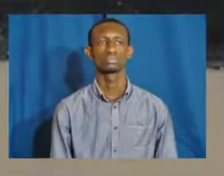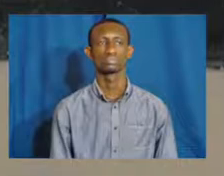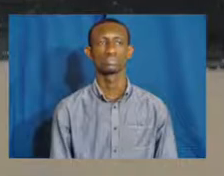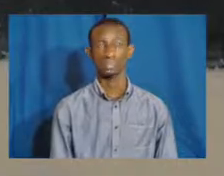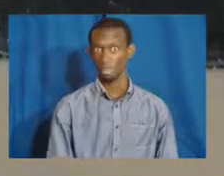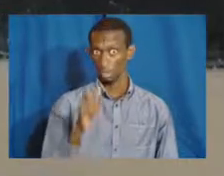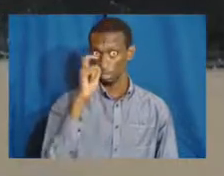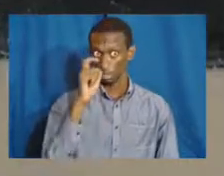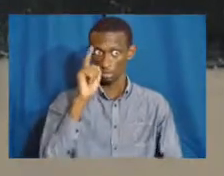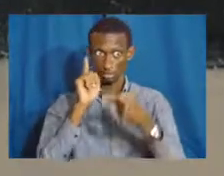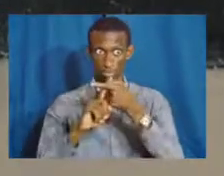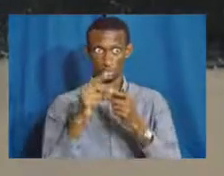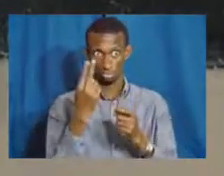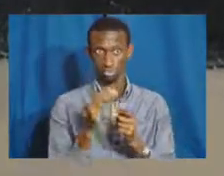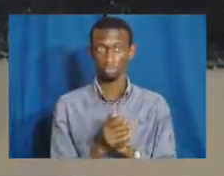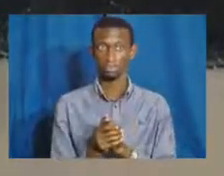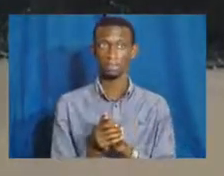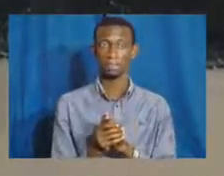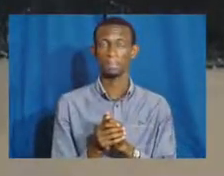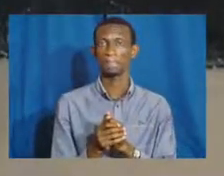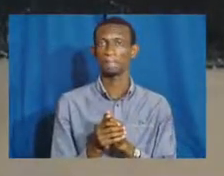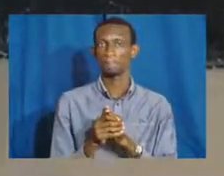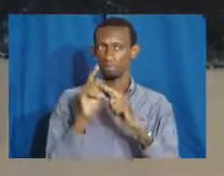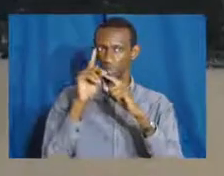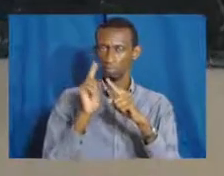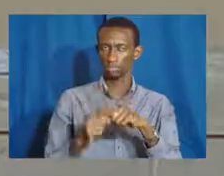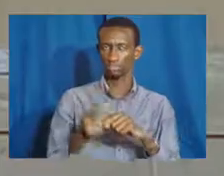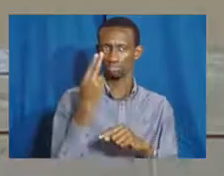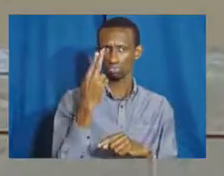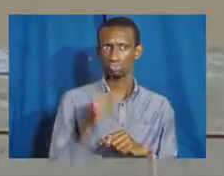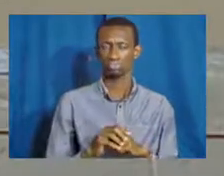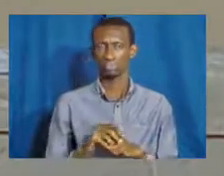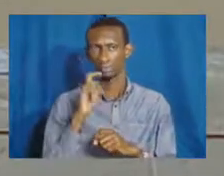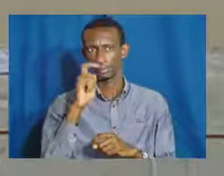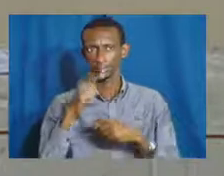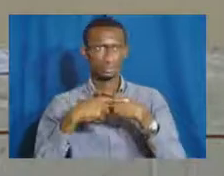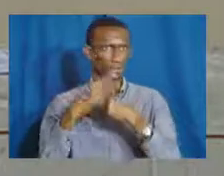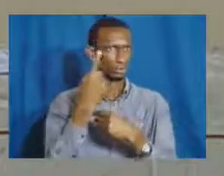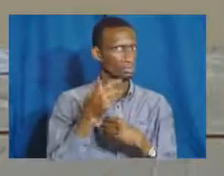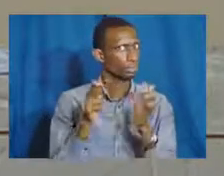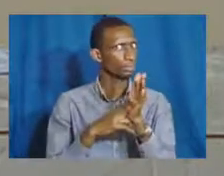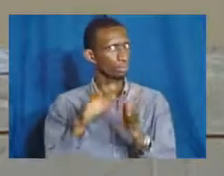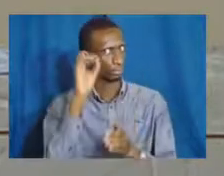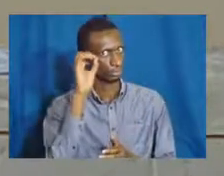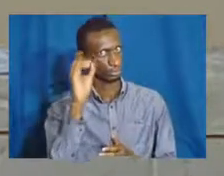X plus 2 times 2x minus 1 equals 0, and